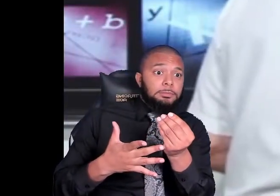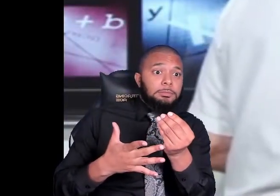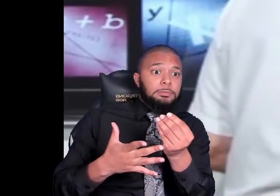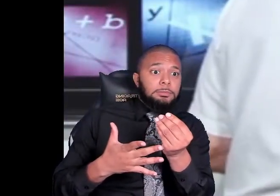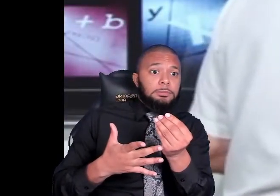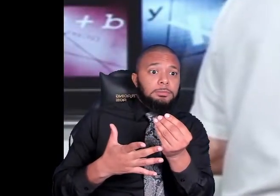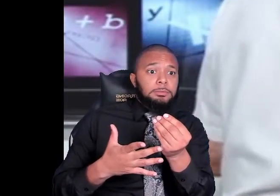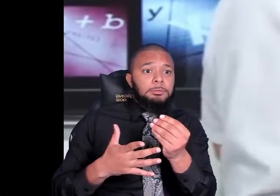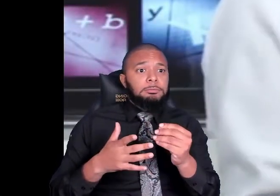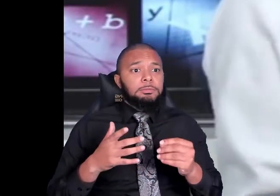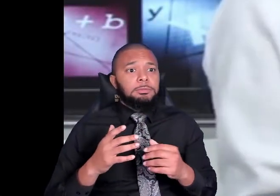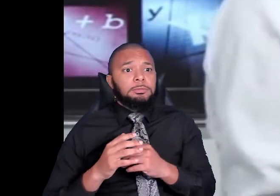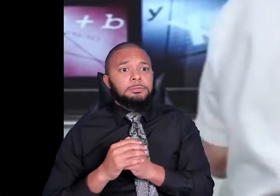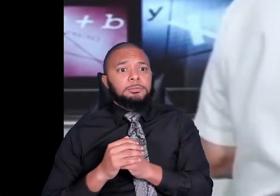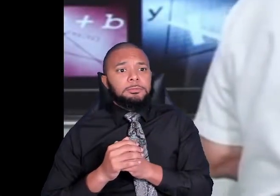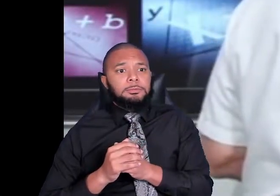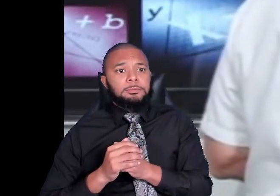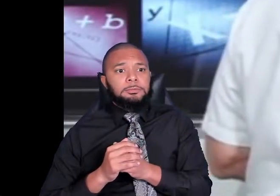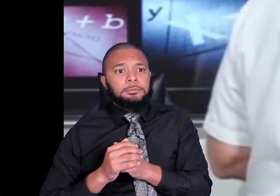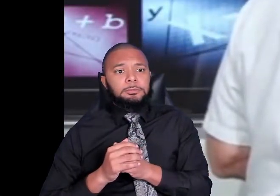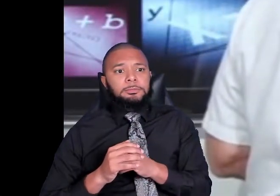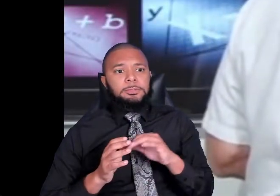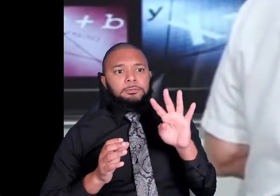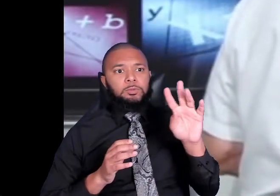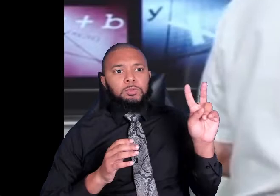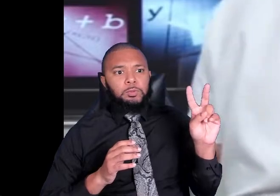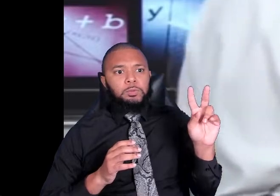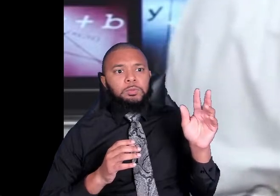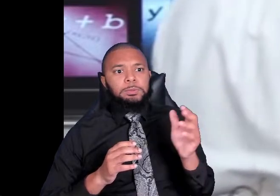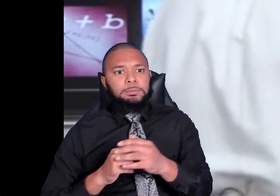the right-hand side would have been 42.